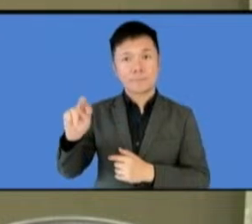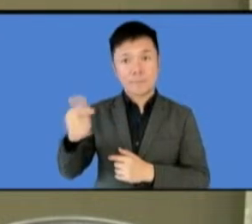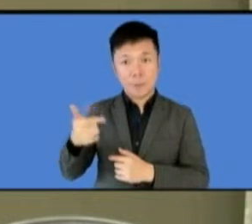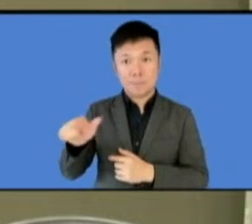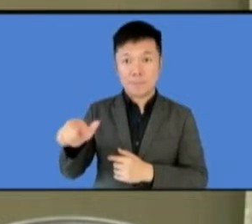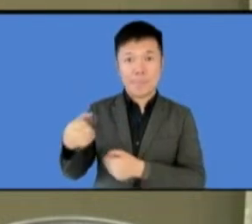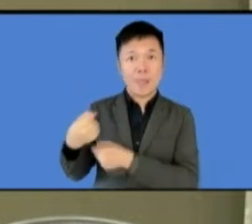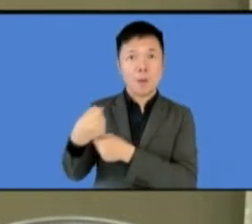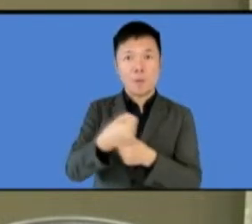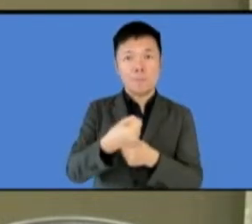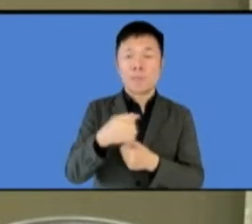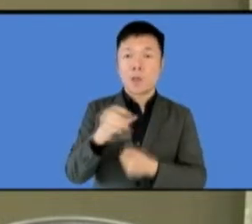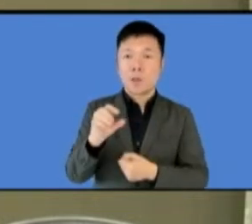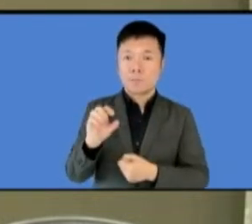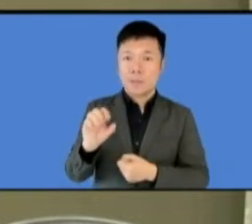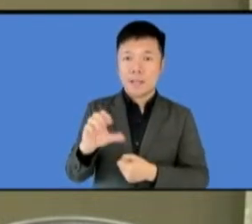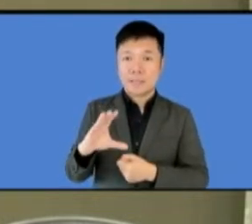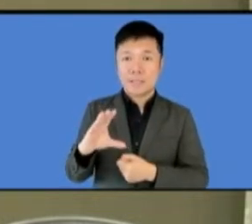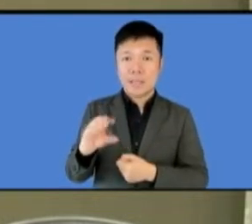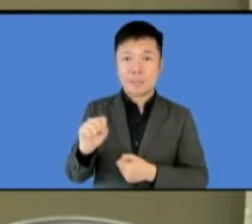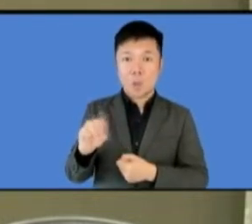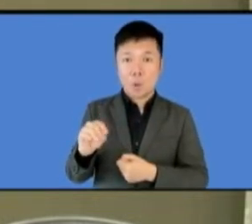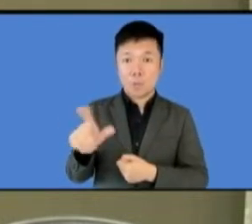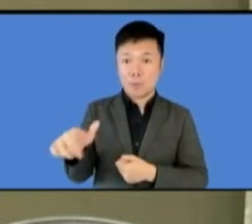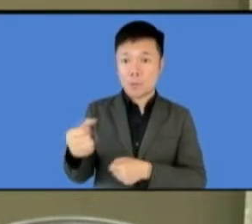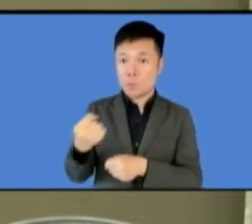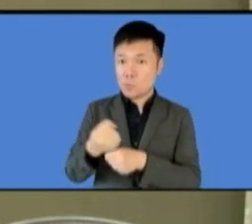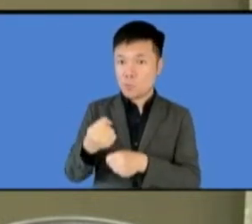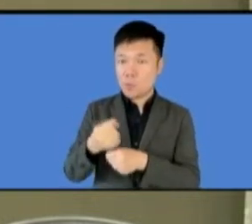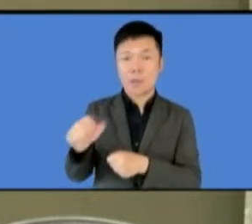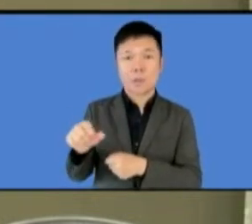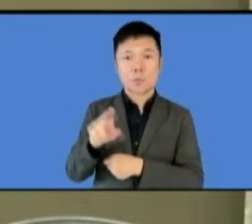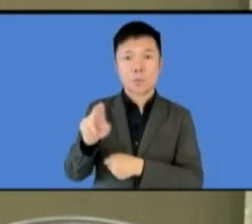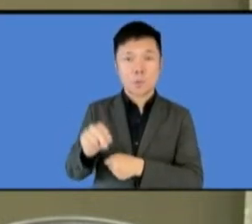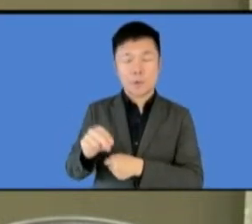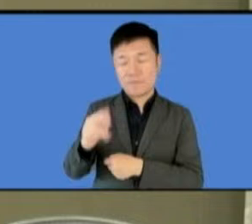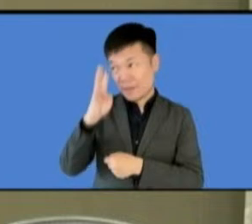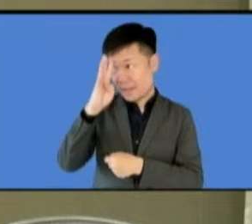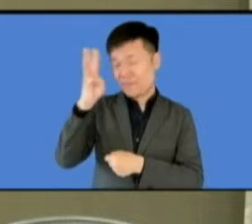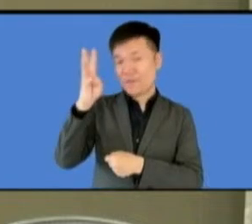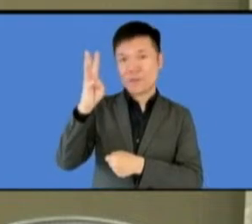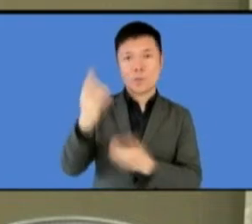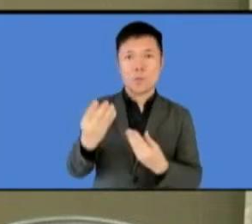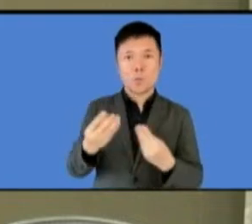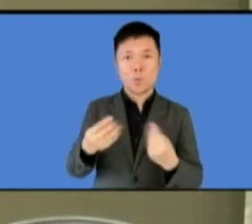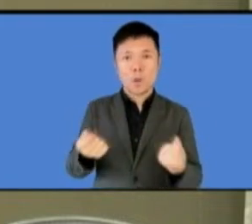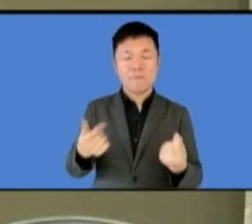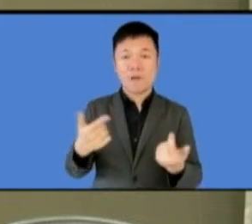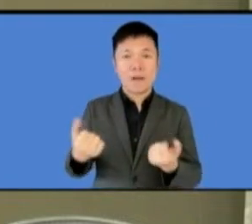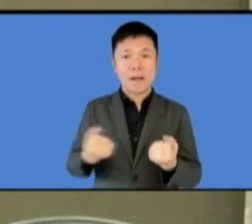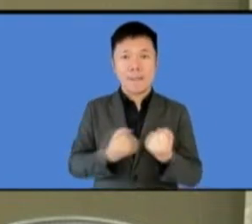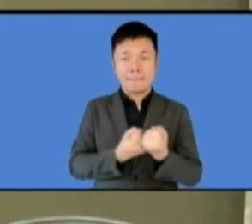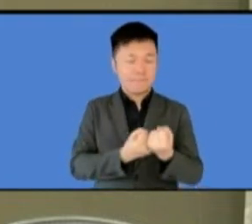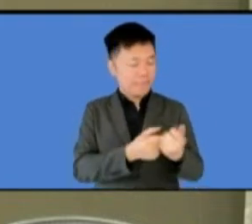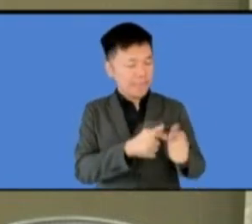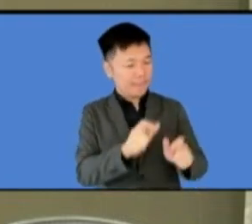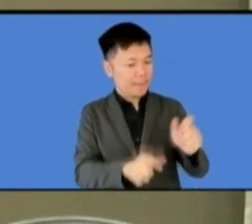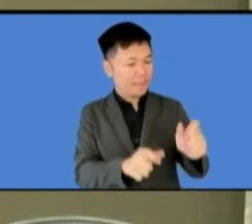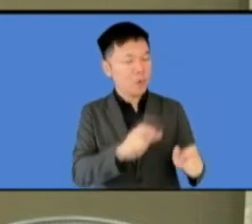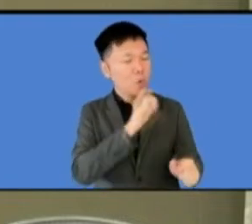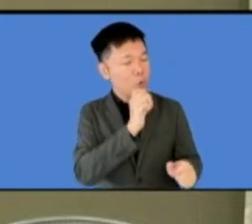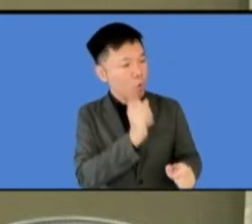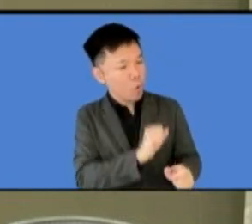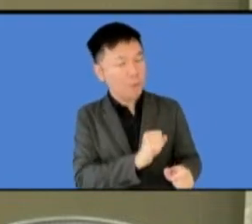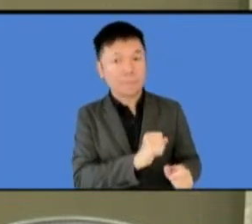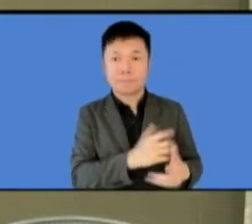but someone who also worked at the United Nations on innovative solutions to healthy aging, I would like to ask you about the